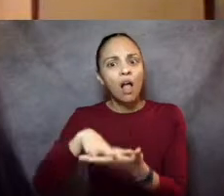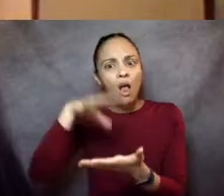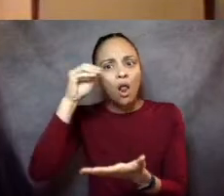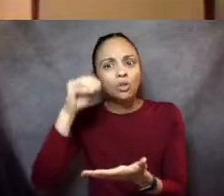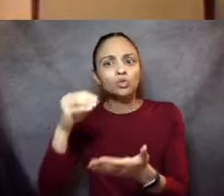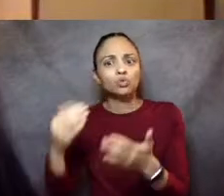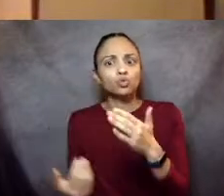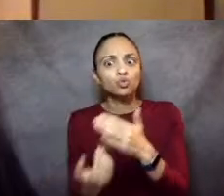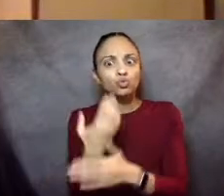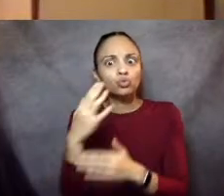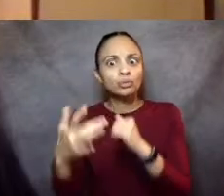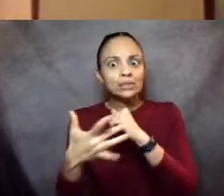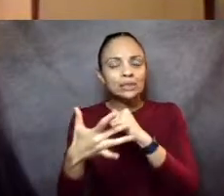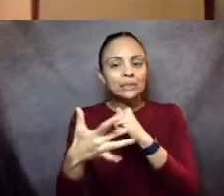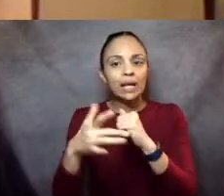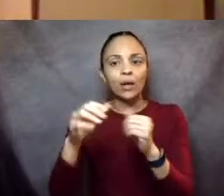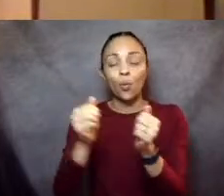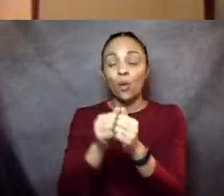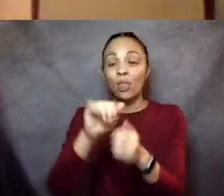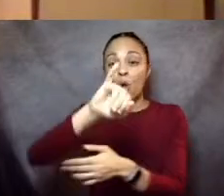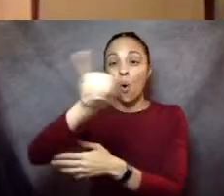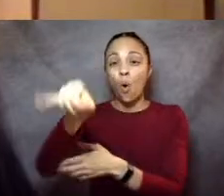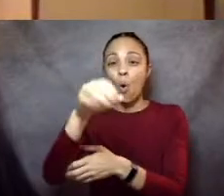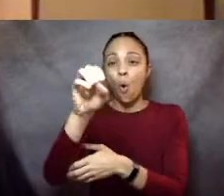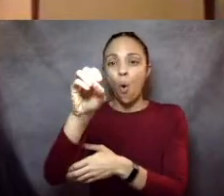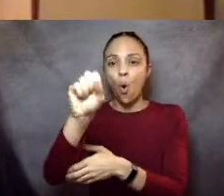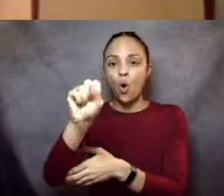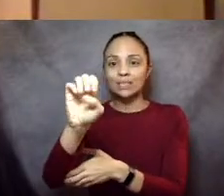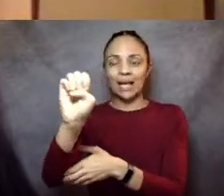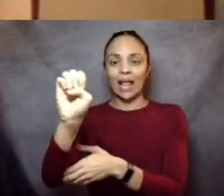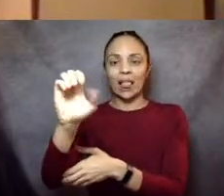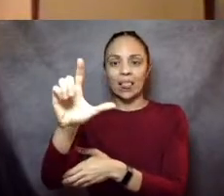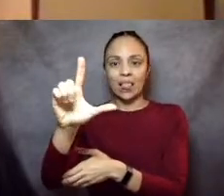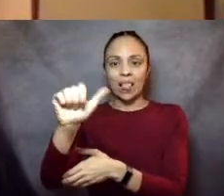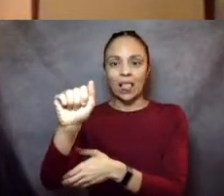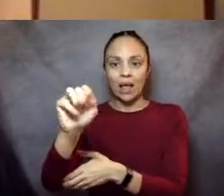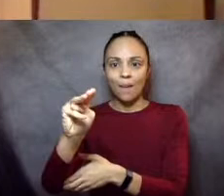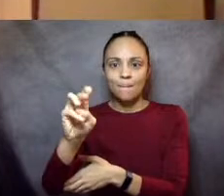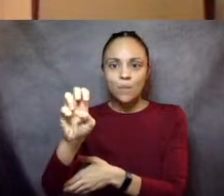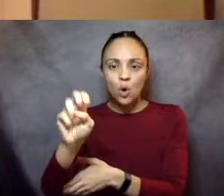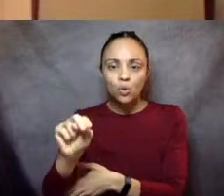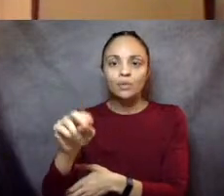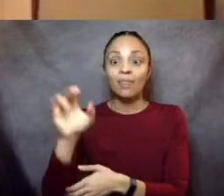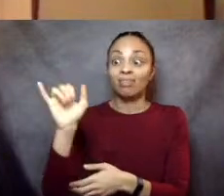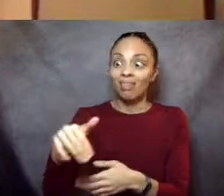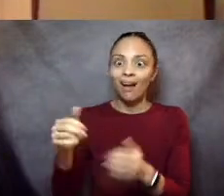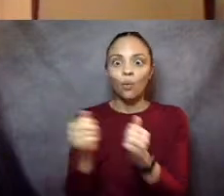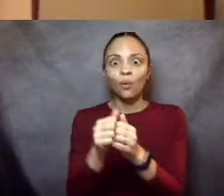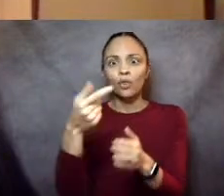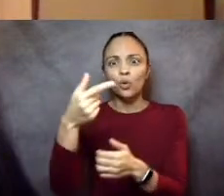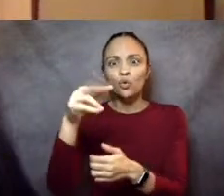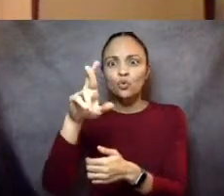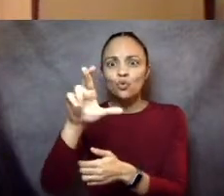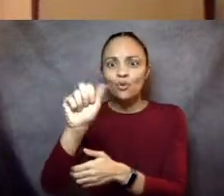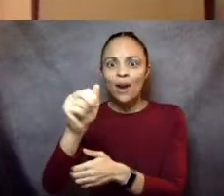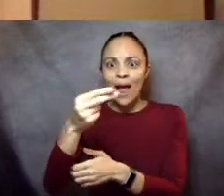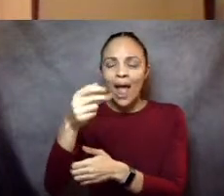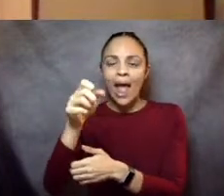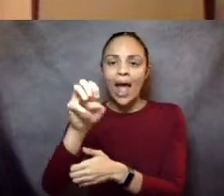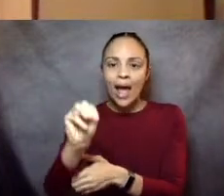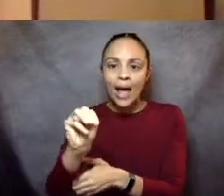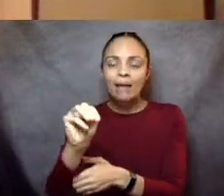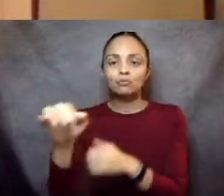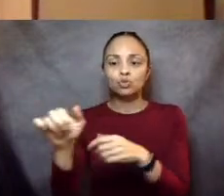was Jose Limón. So we had the Limón training, we had the Graham training, but we didn't have